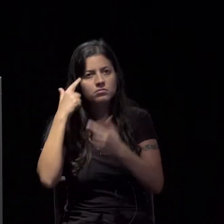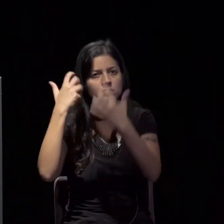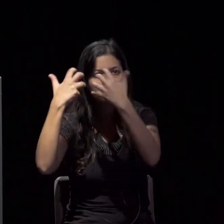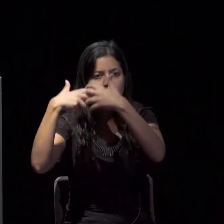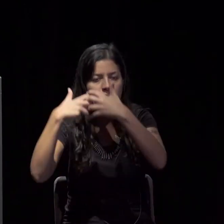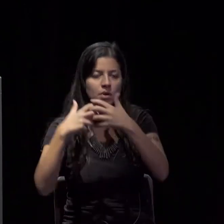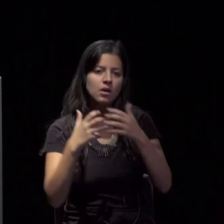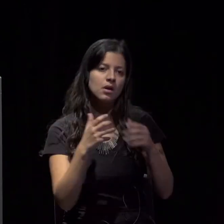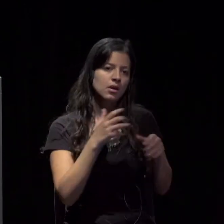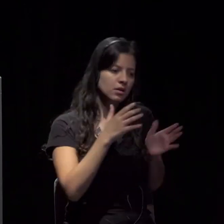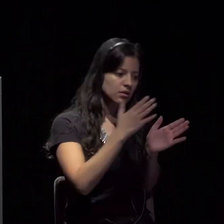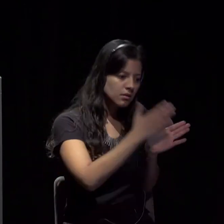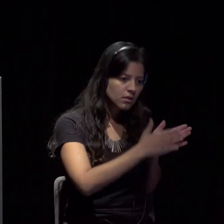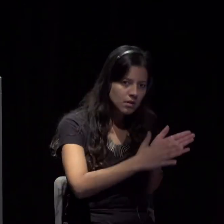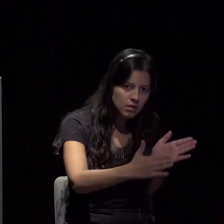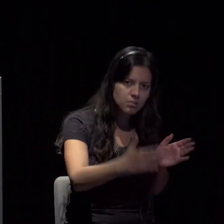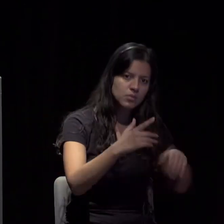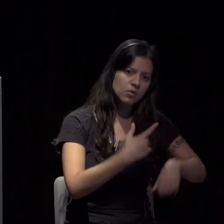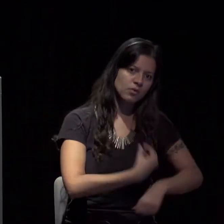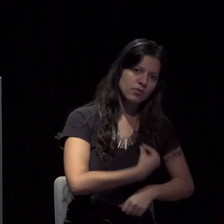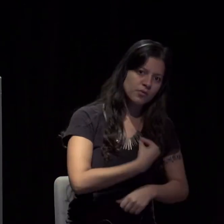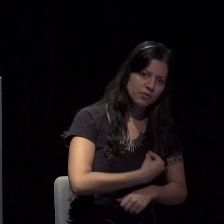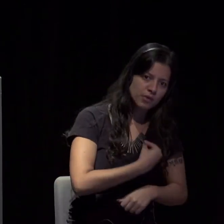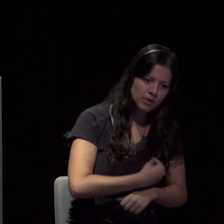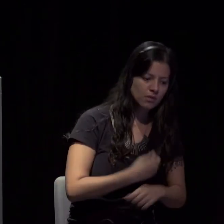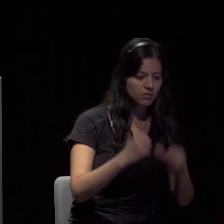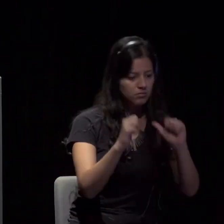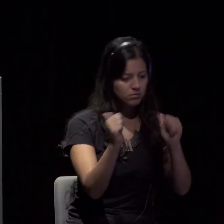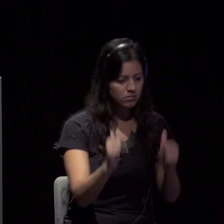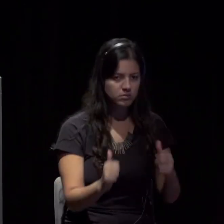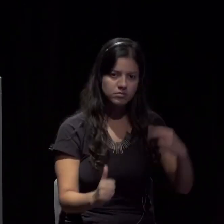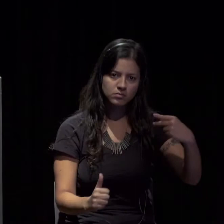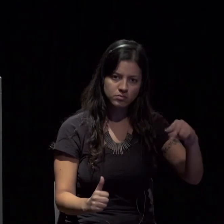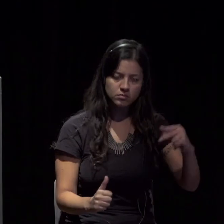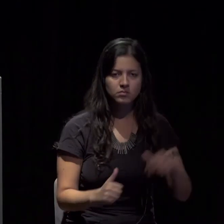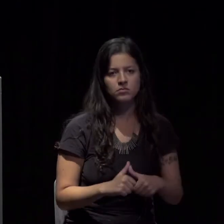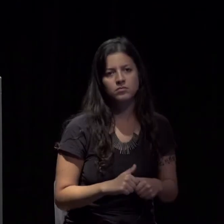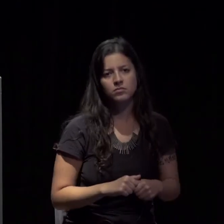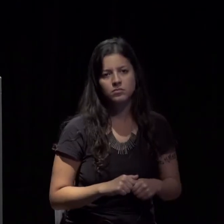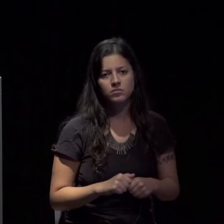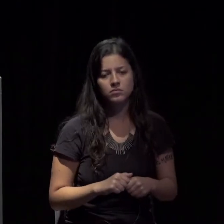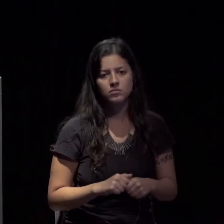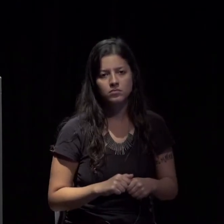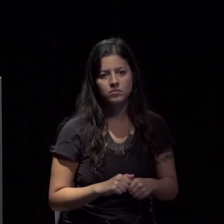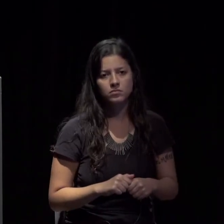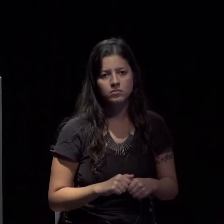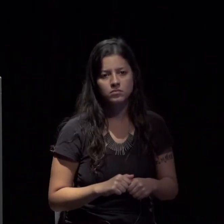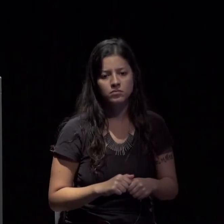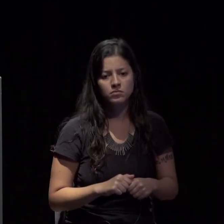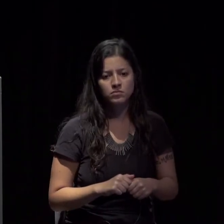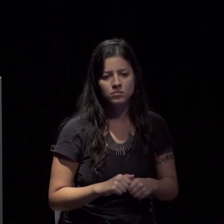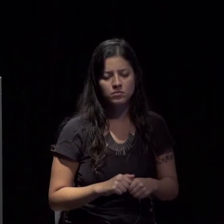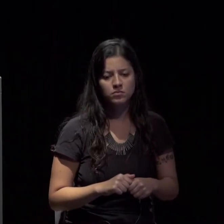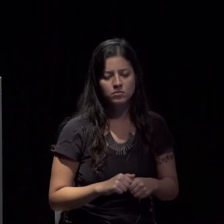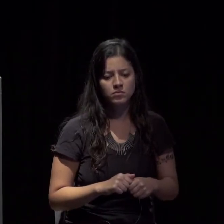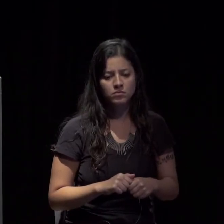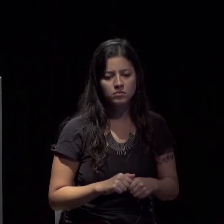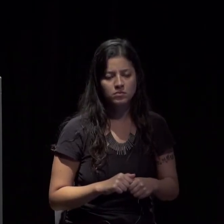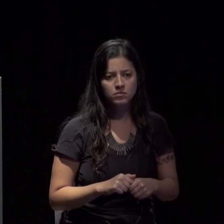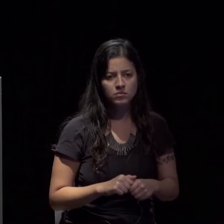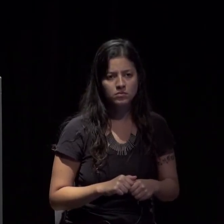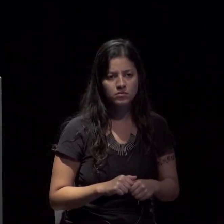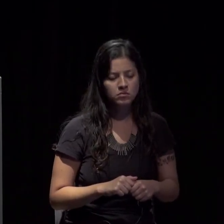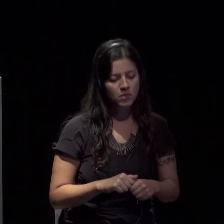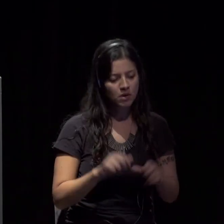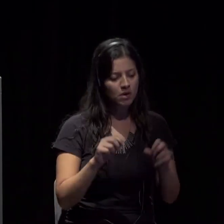of the 1970s. Aligned with this artistic contemplation and vision of sculpture's emulation